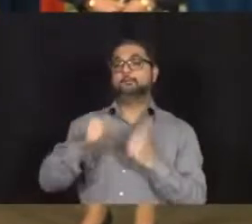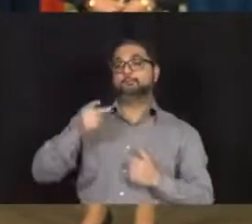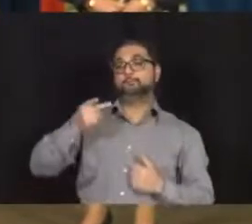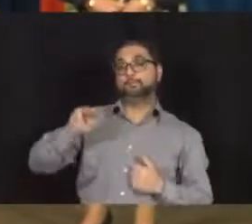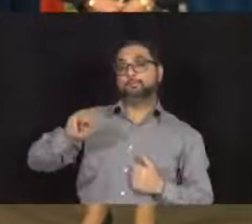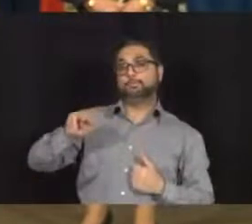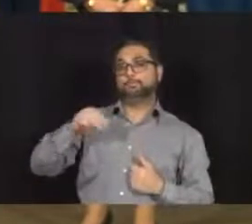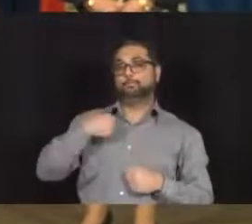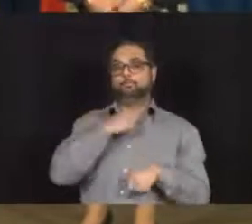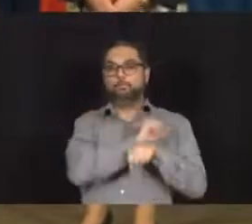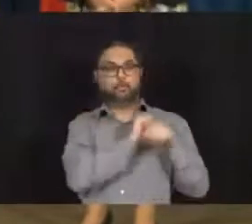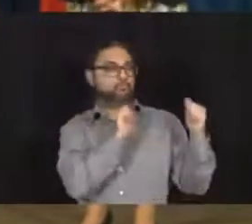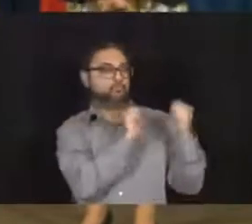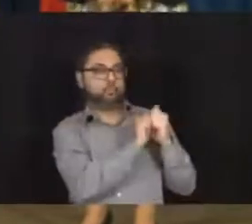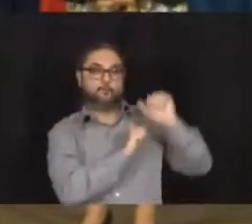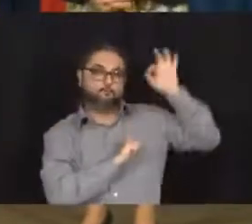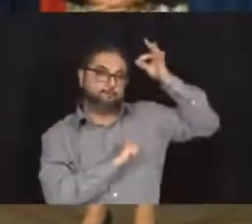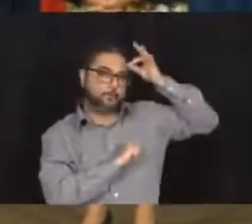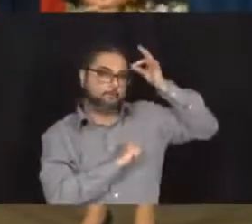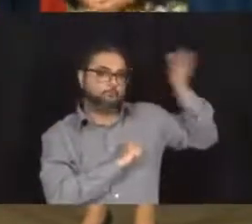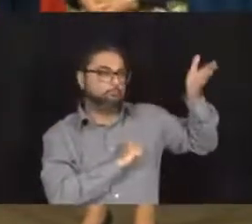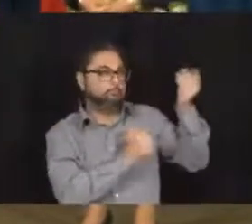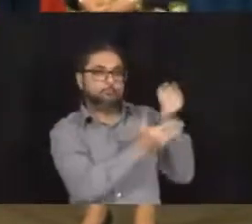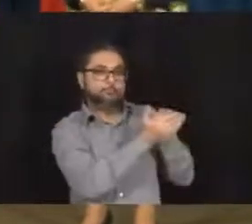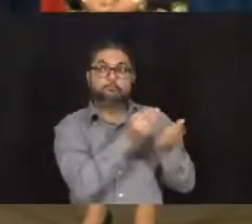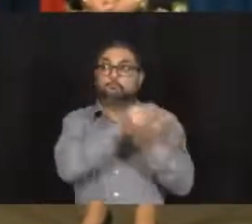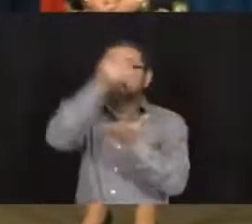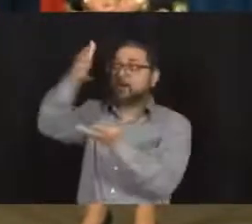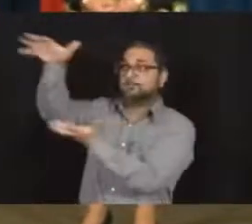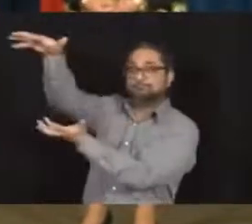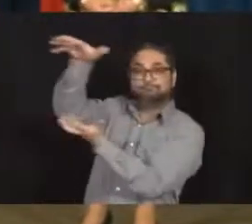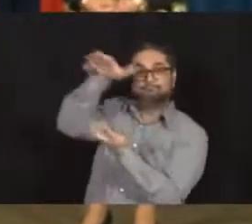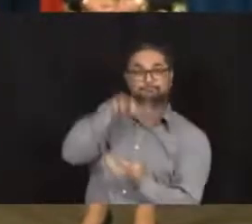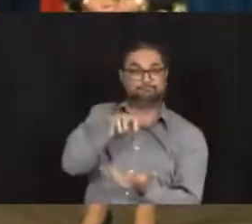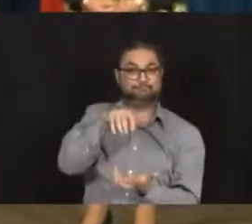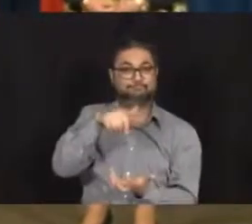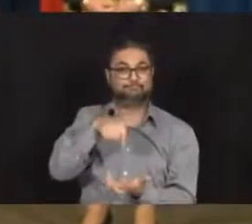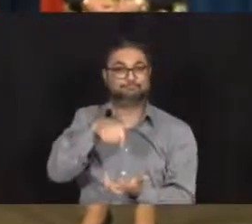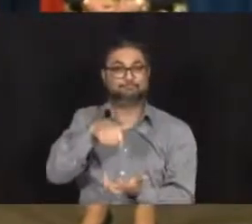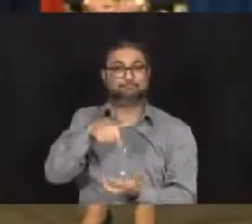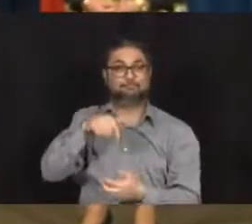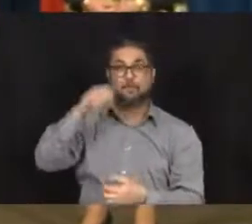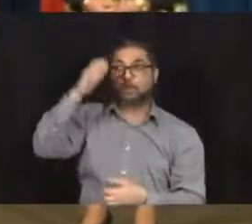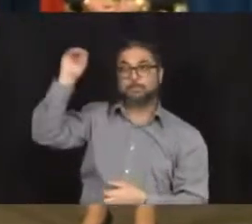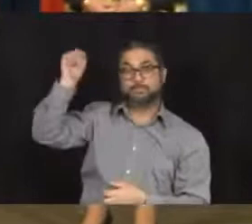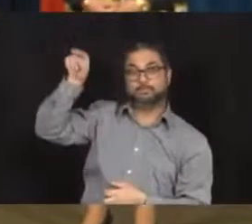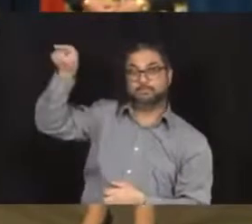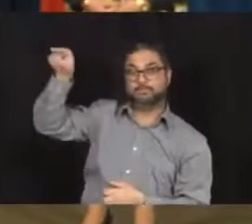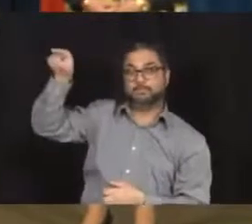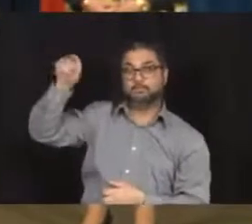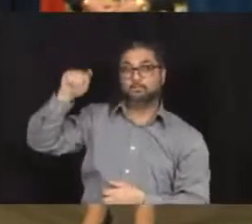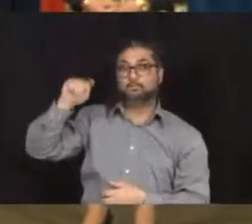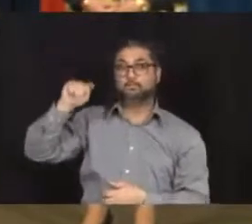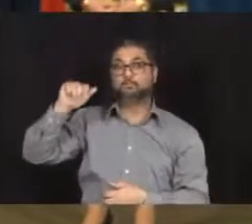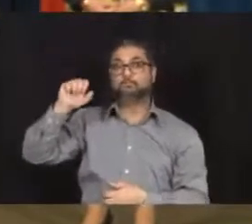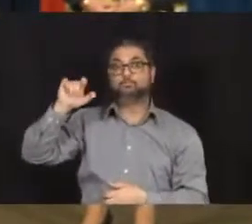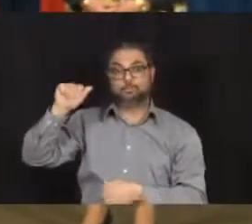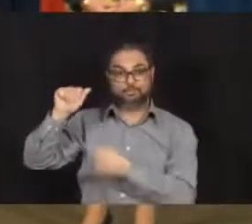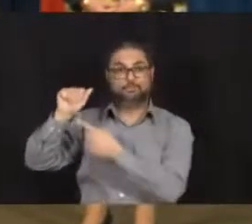government. The company over in Asia actually contacted the federal government and said they